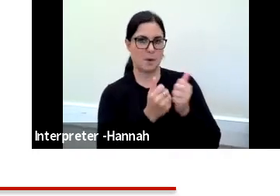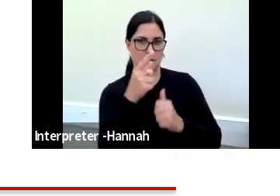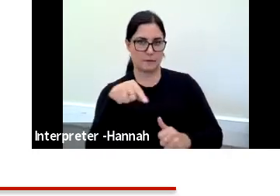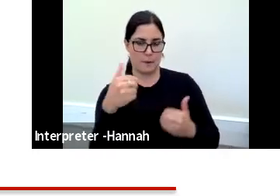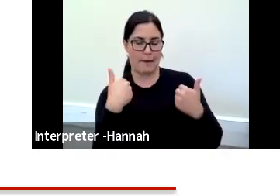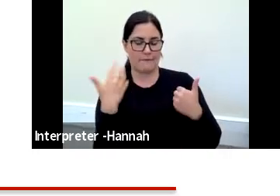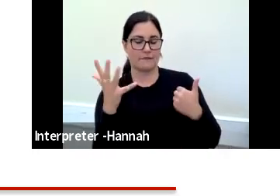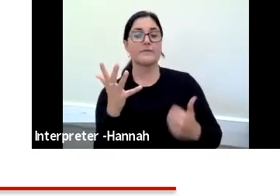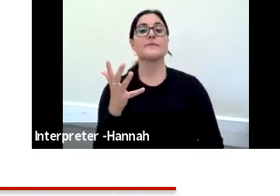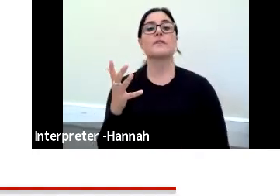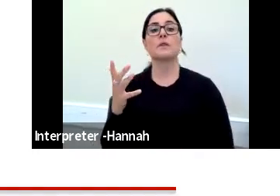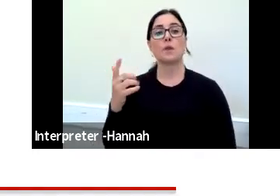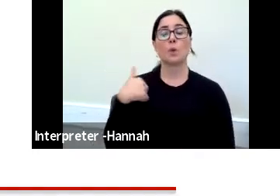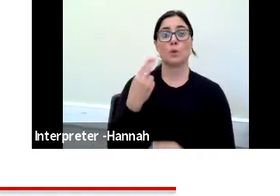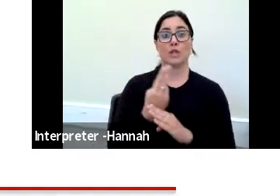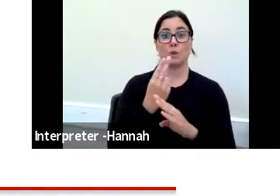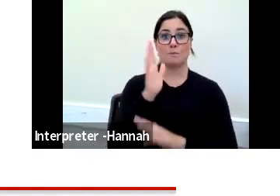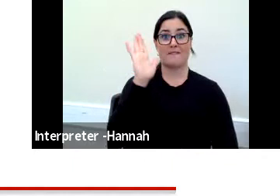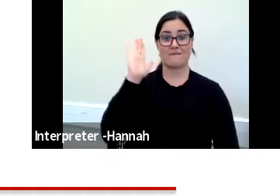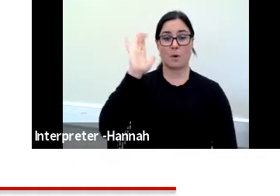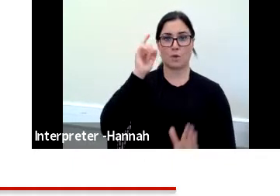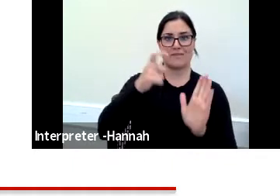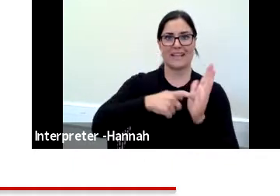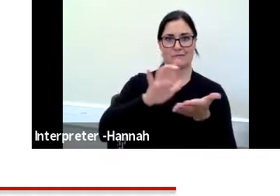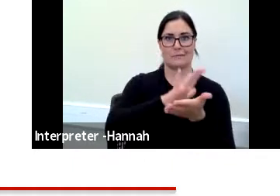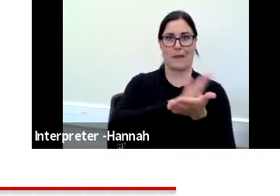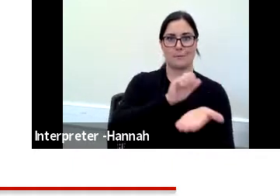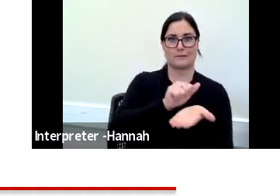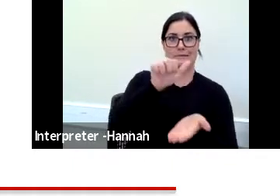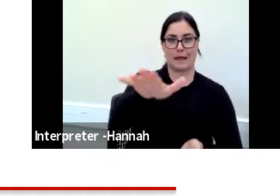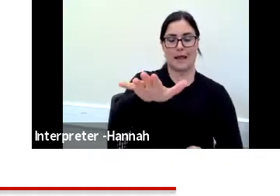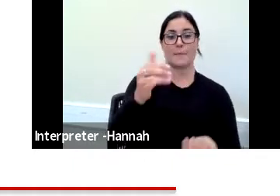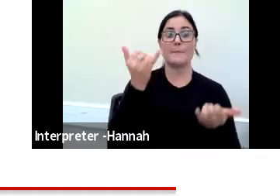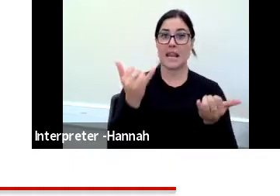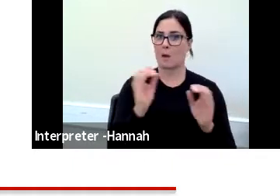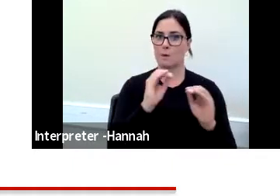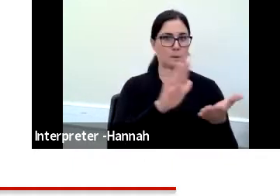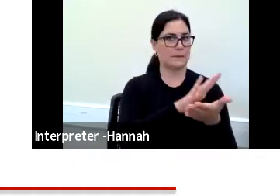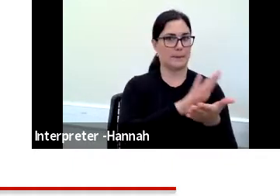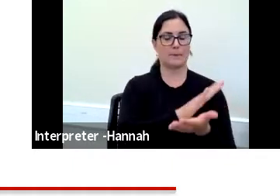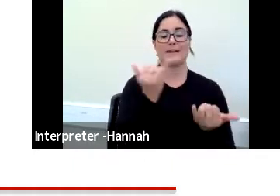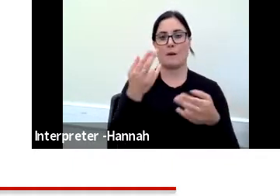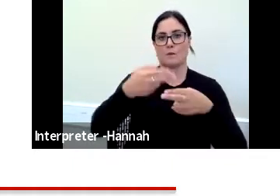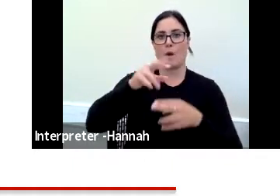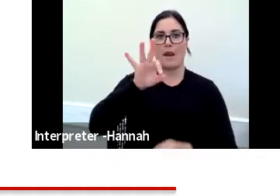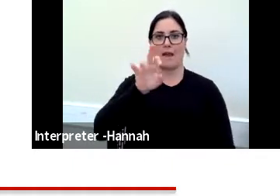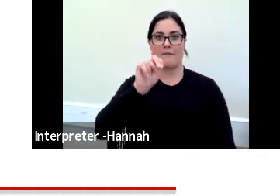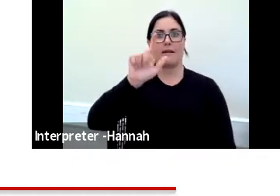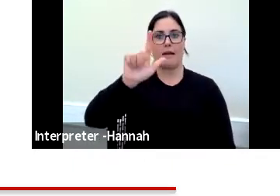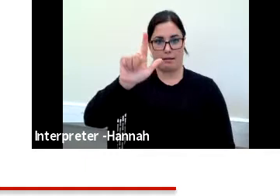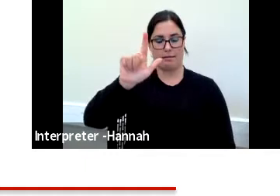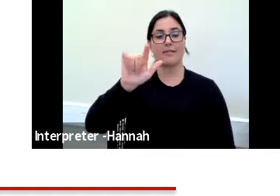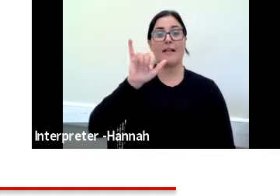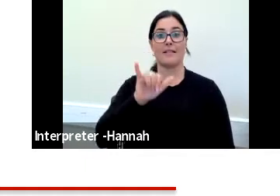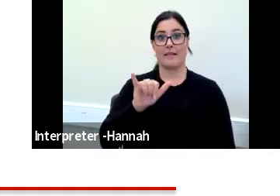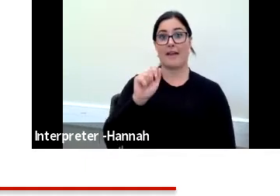the notification of authorized services, which was like a paper form, but now we are paperless, so it is the FNL. We are using AIM